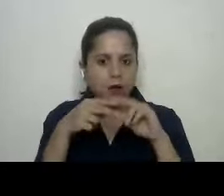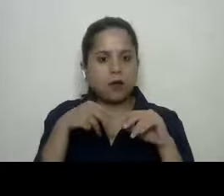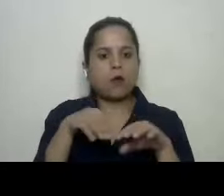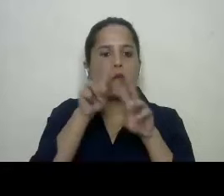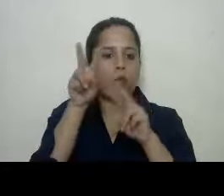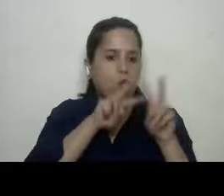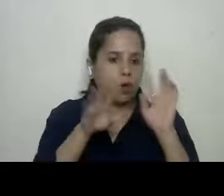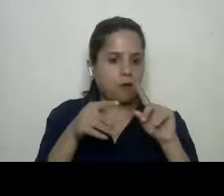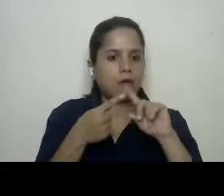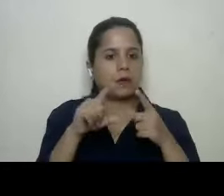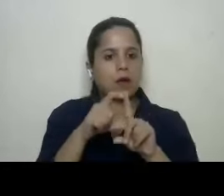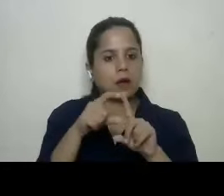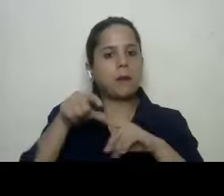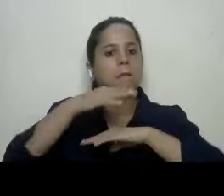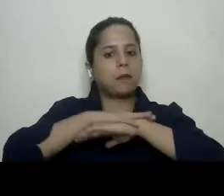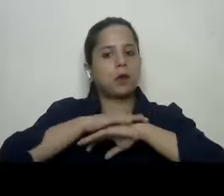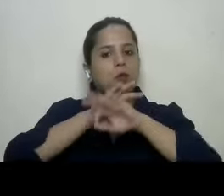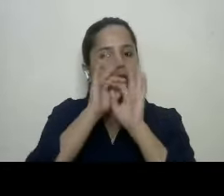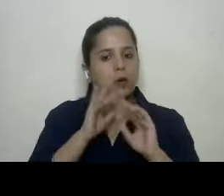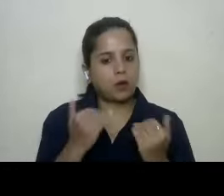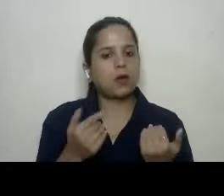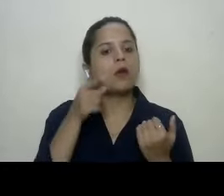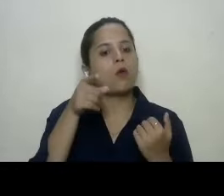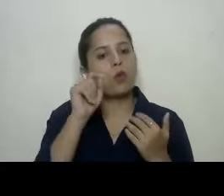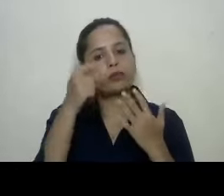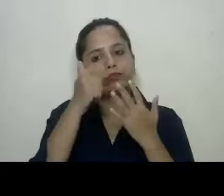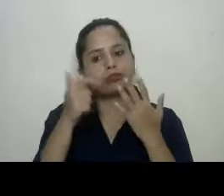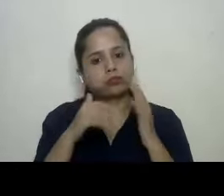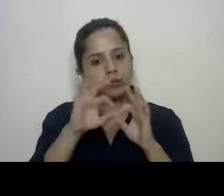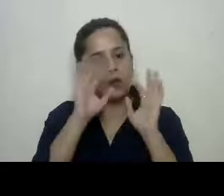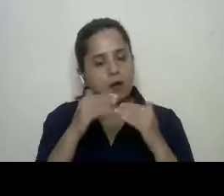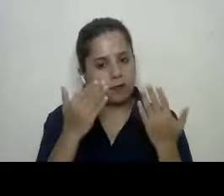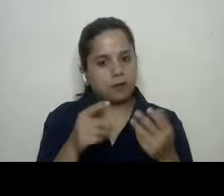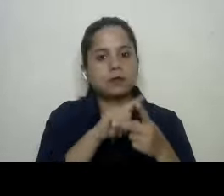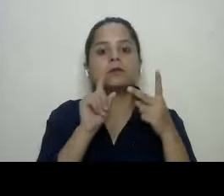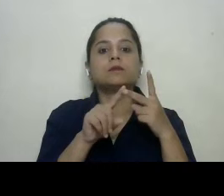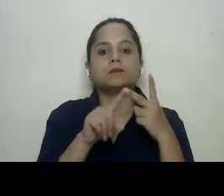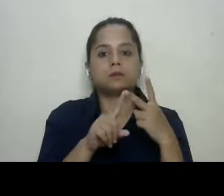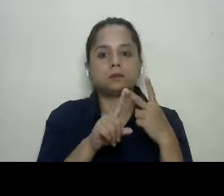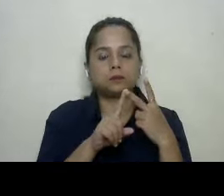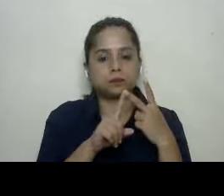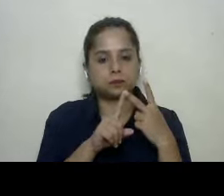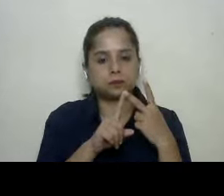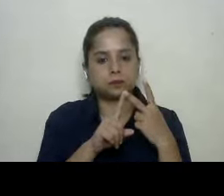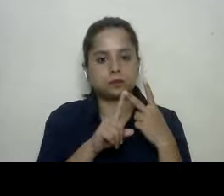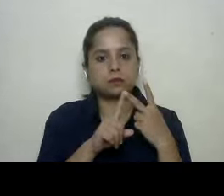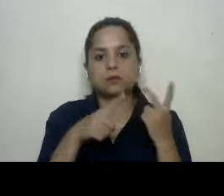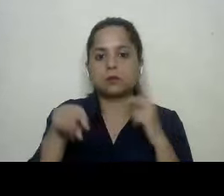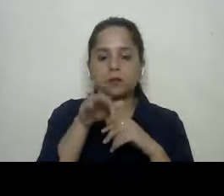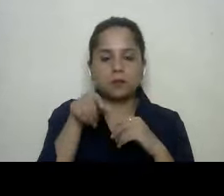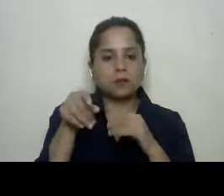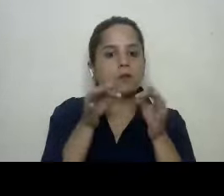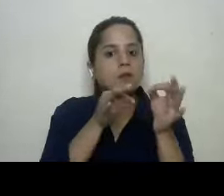the TED-Ed platform and its features. Second, there will be a